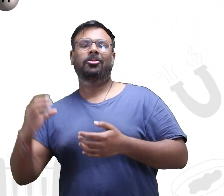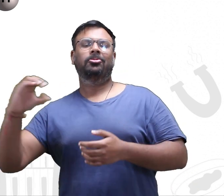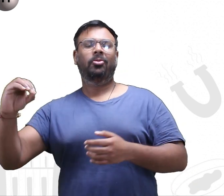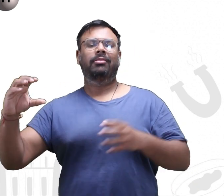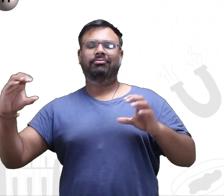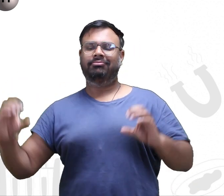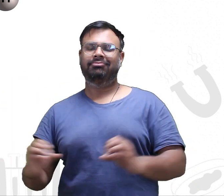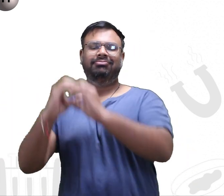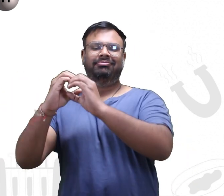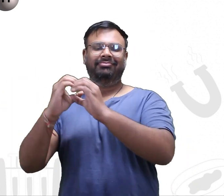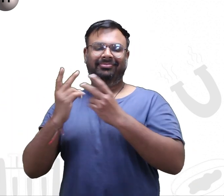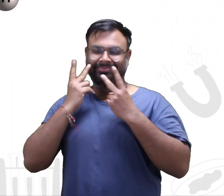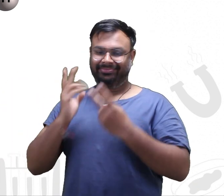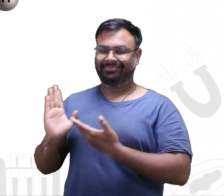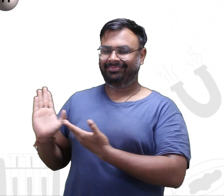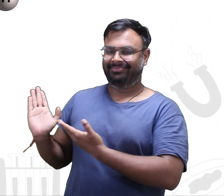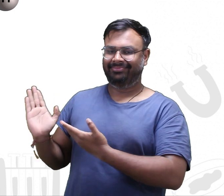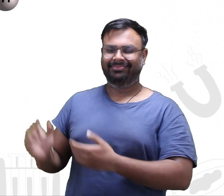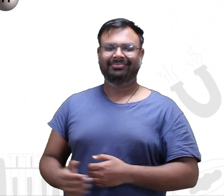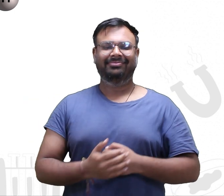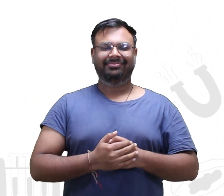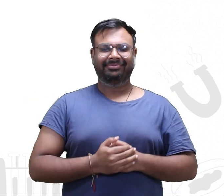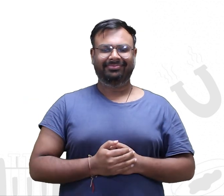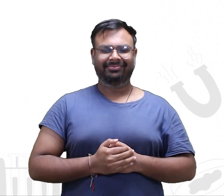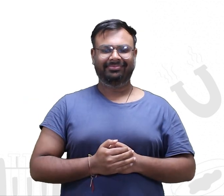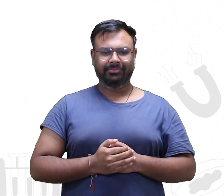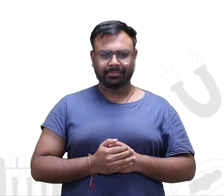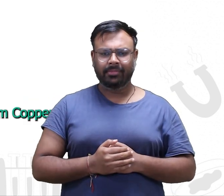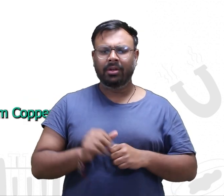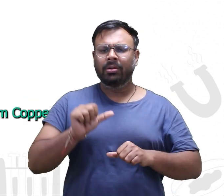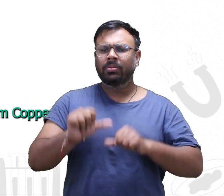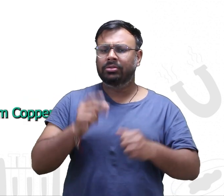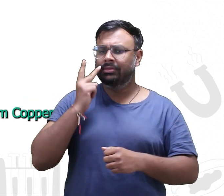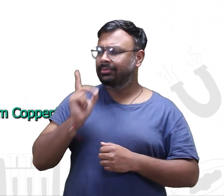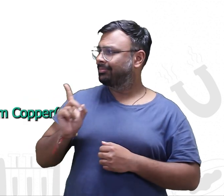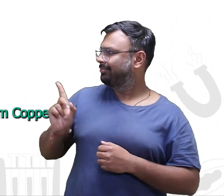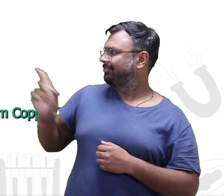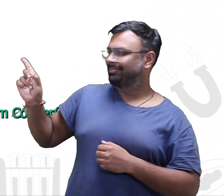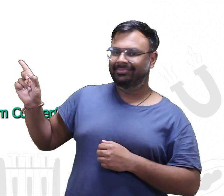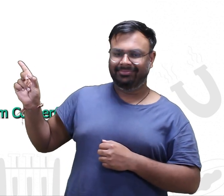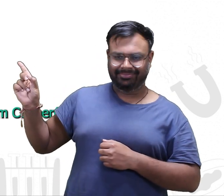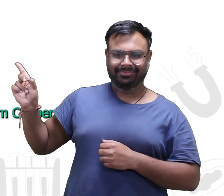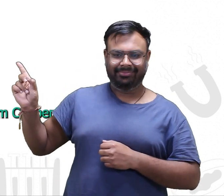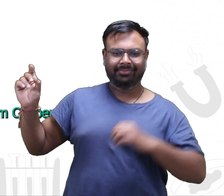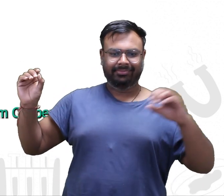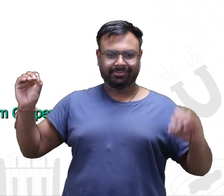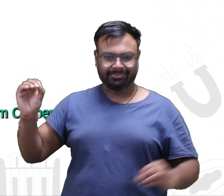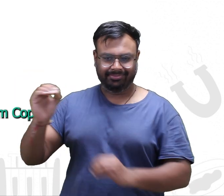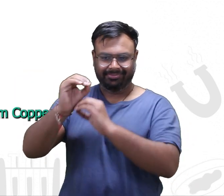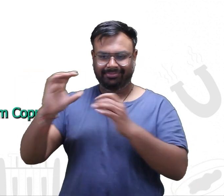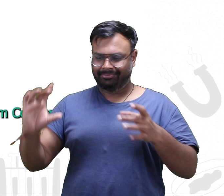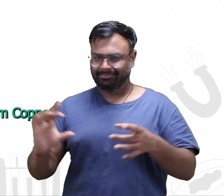O2 minus plus 2H plus gives rise to H2O. The copper ions combine with the chloride ions